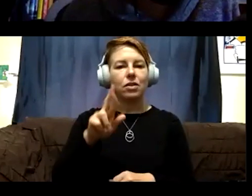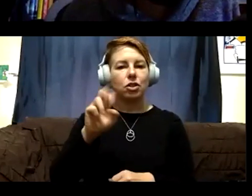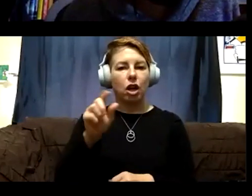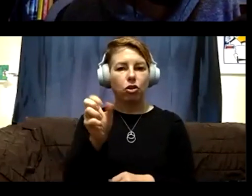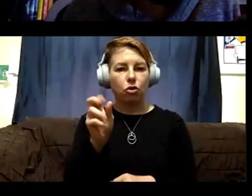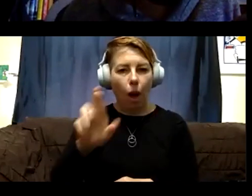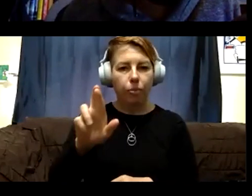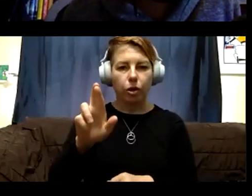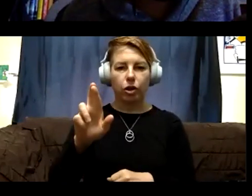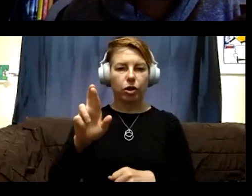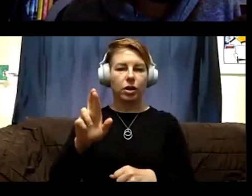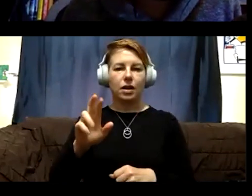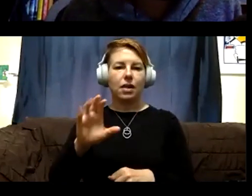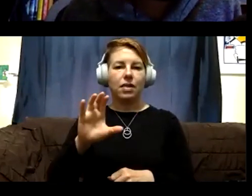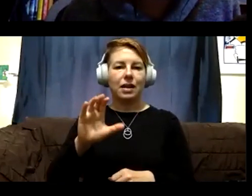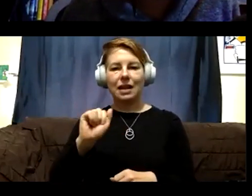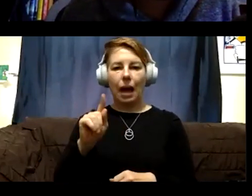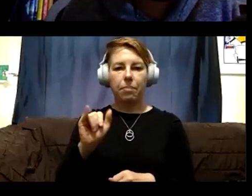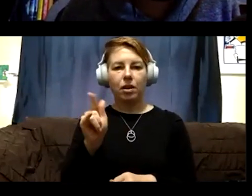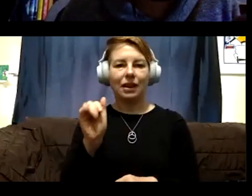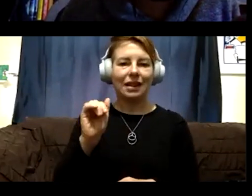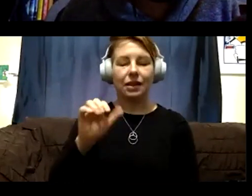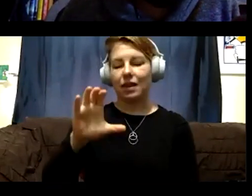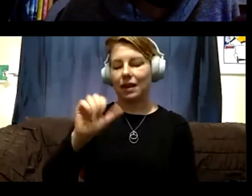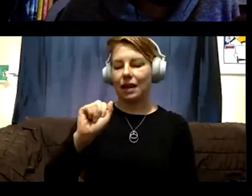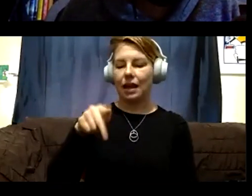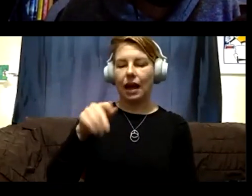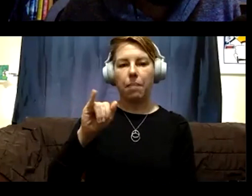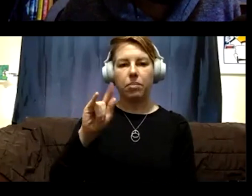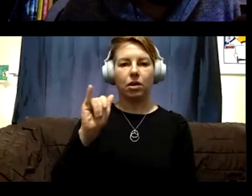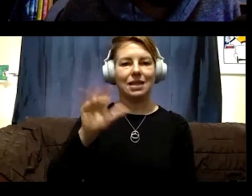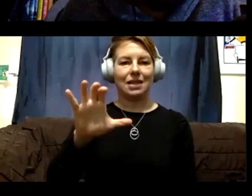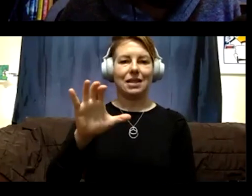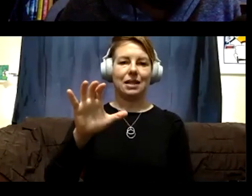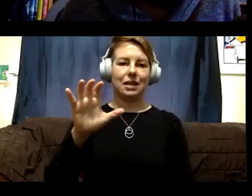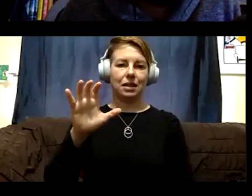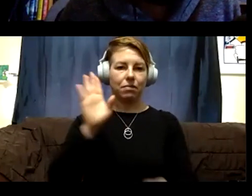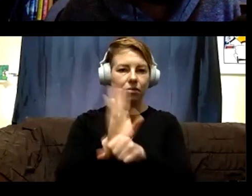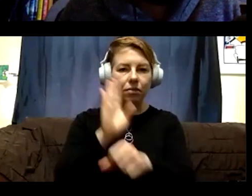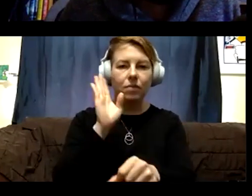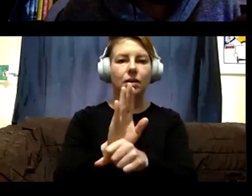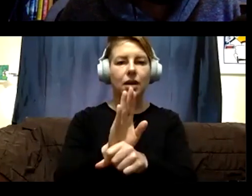now? If they can build in the cathedral of their mind an after?